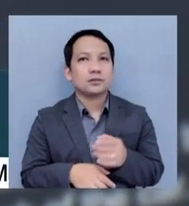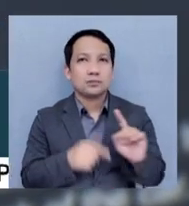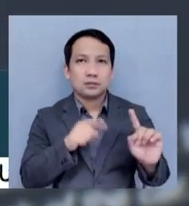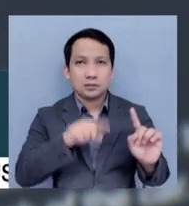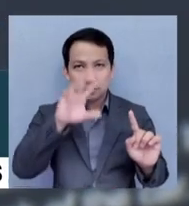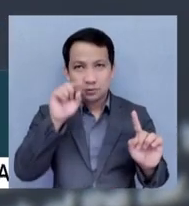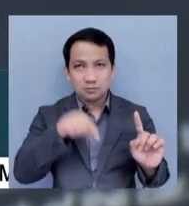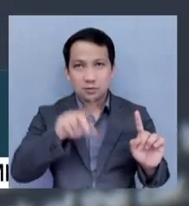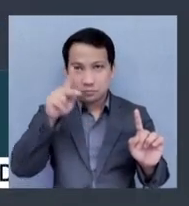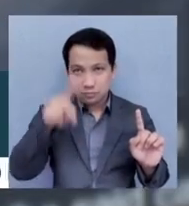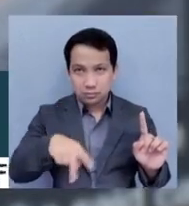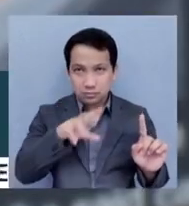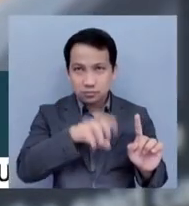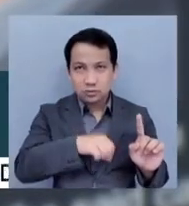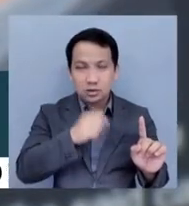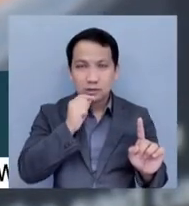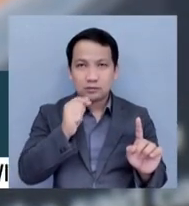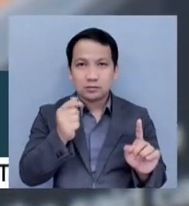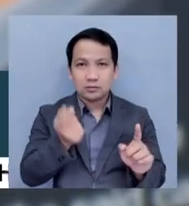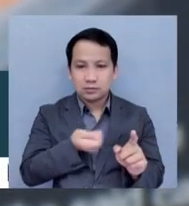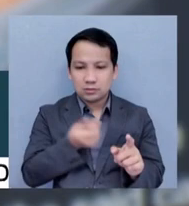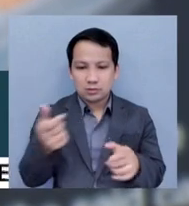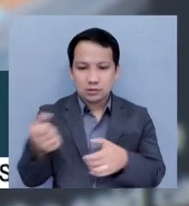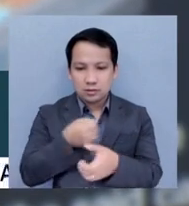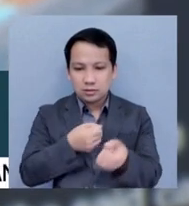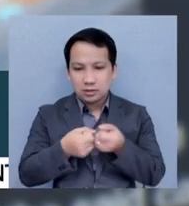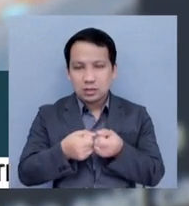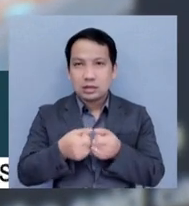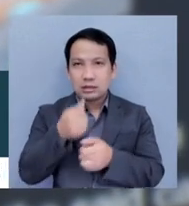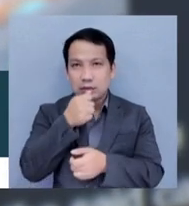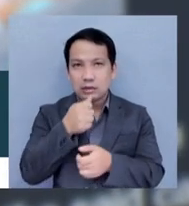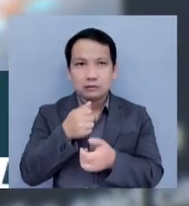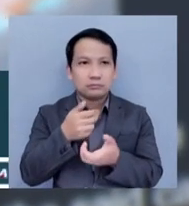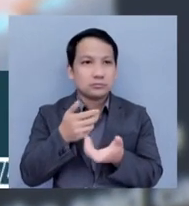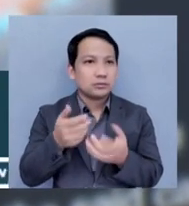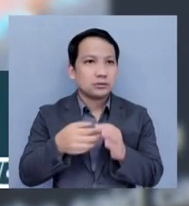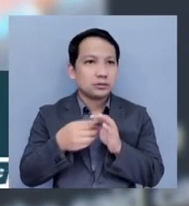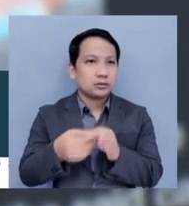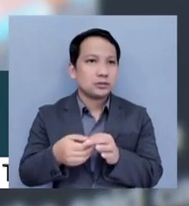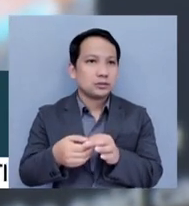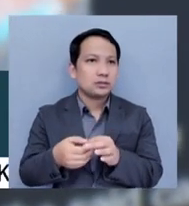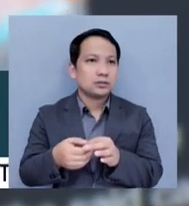tao, ina-abduct nila yung tao at